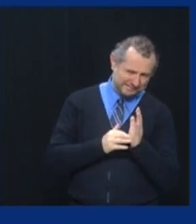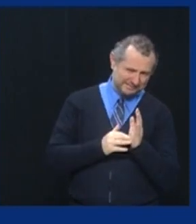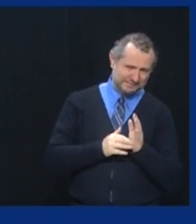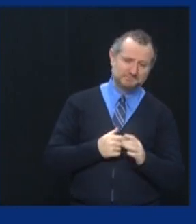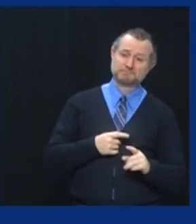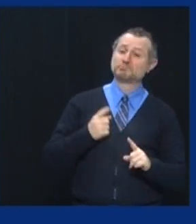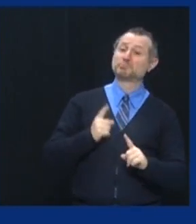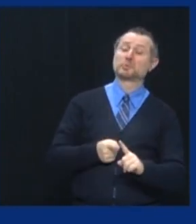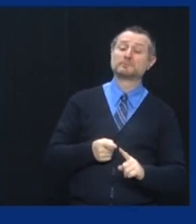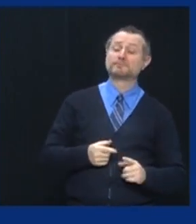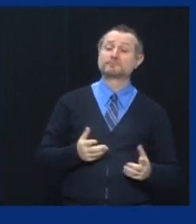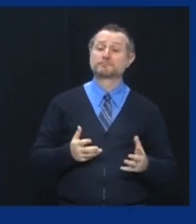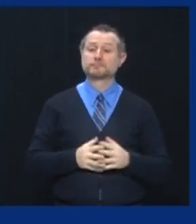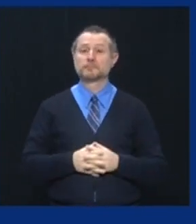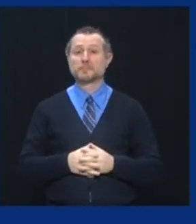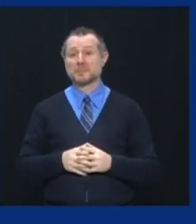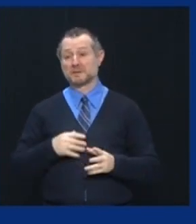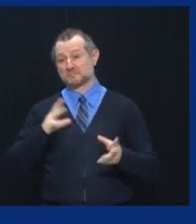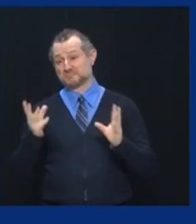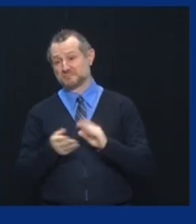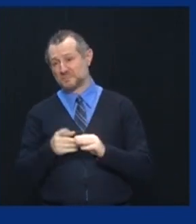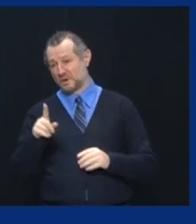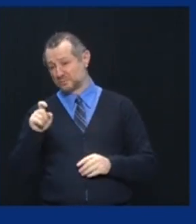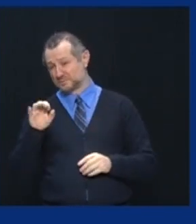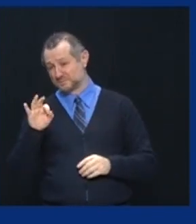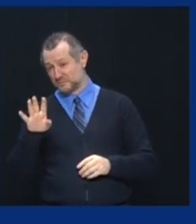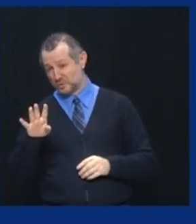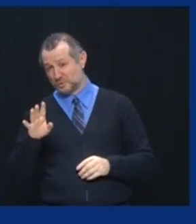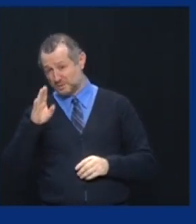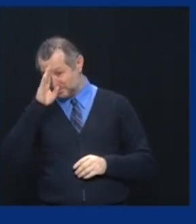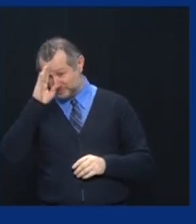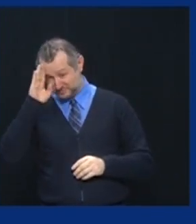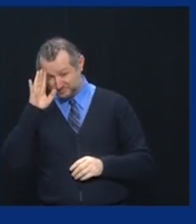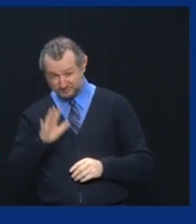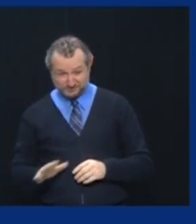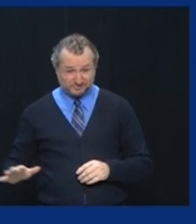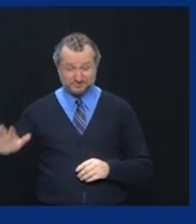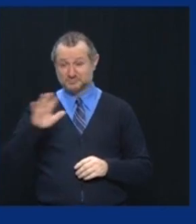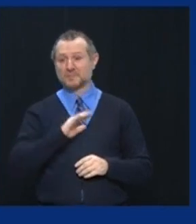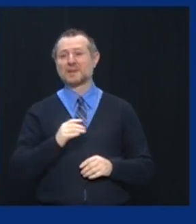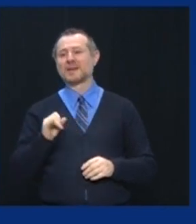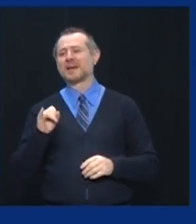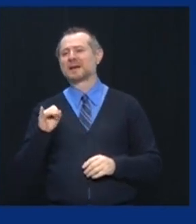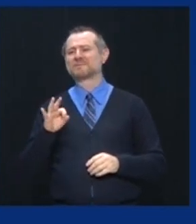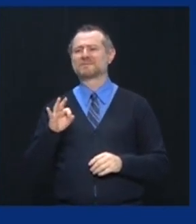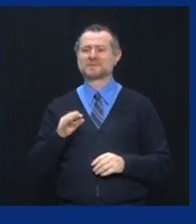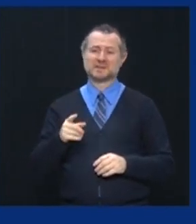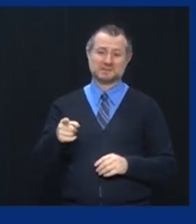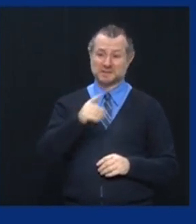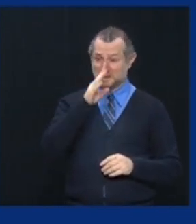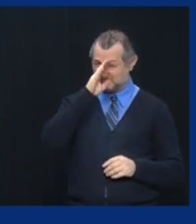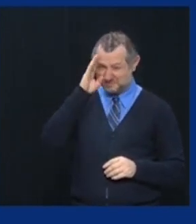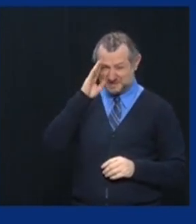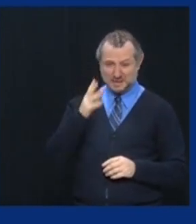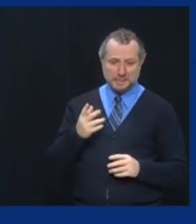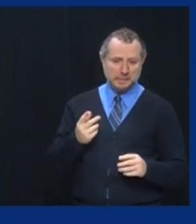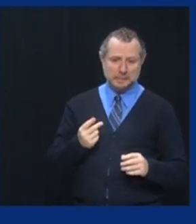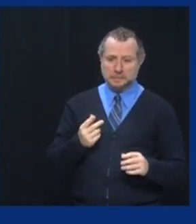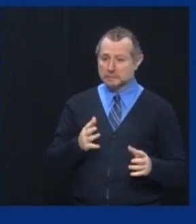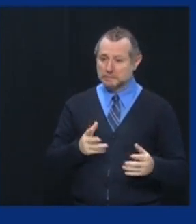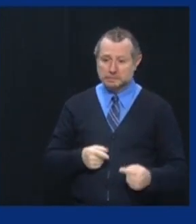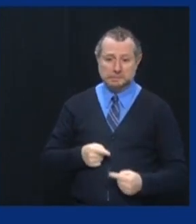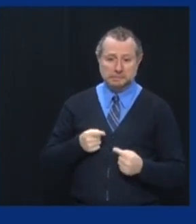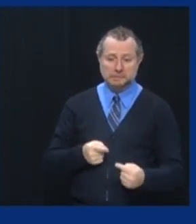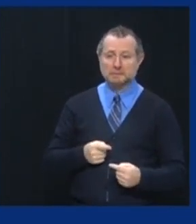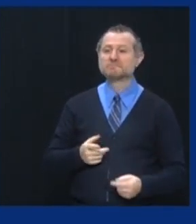we have 194 hospitals. If a hospital doesn't do it well, that's